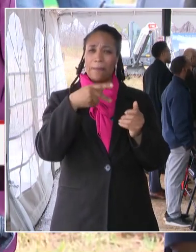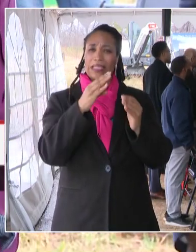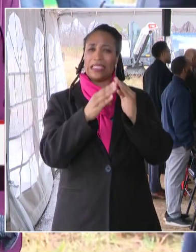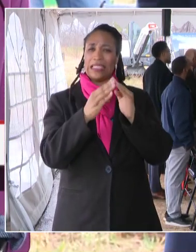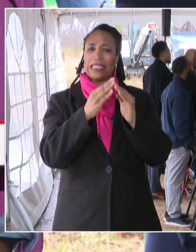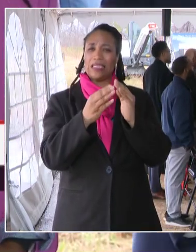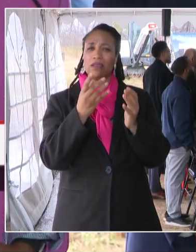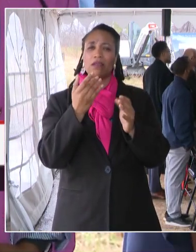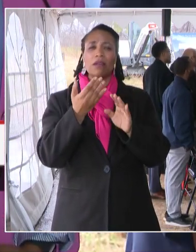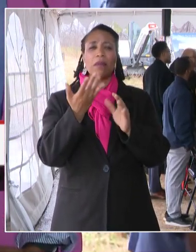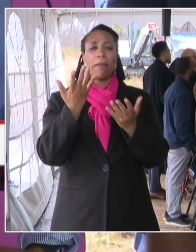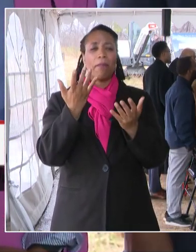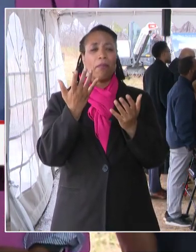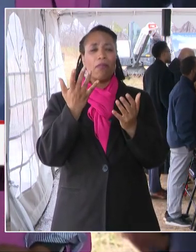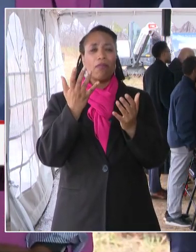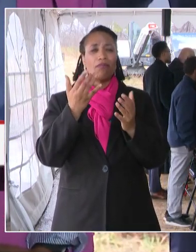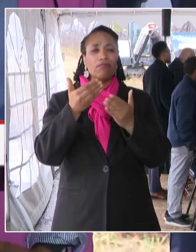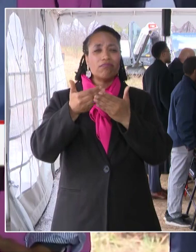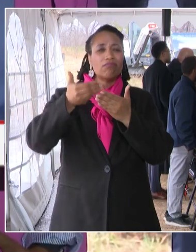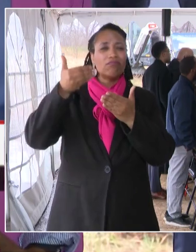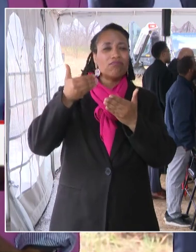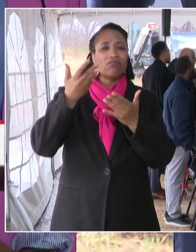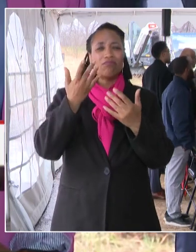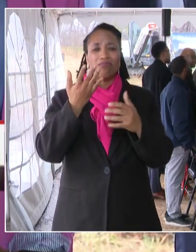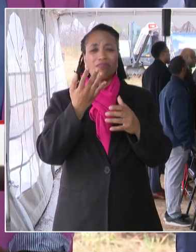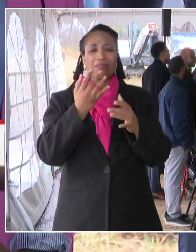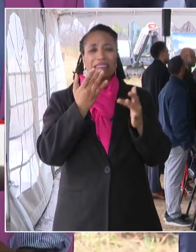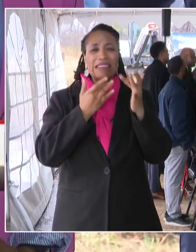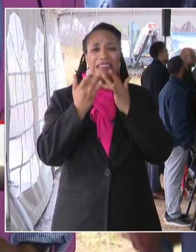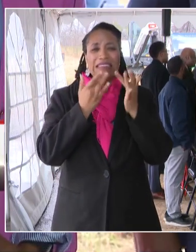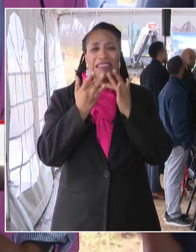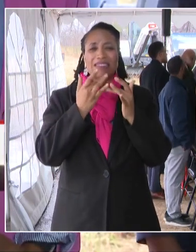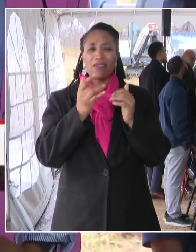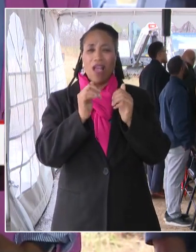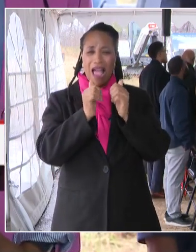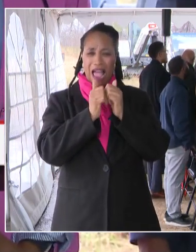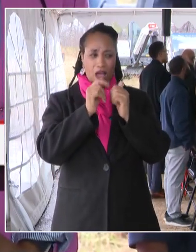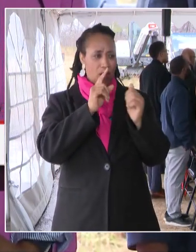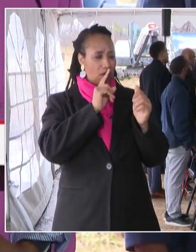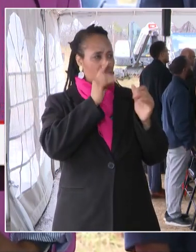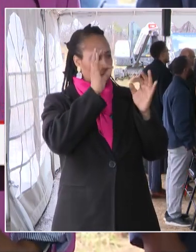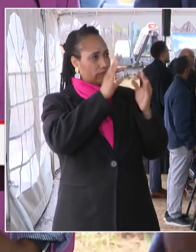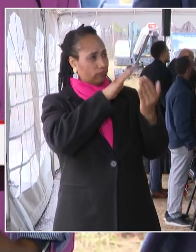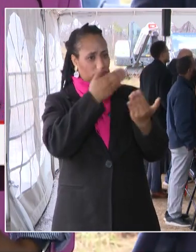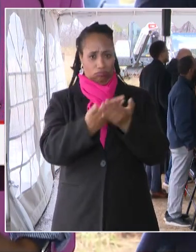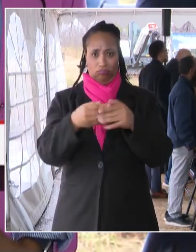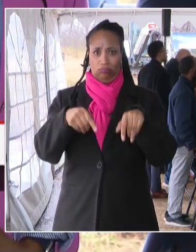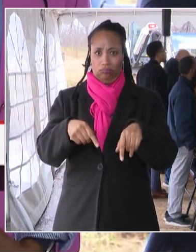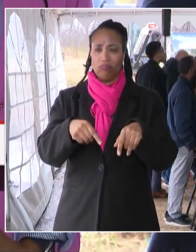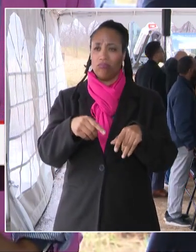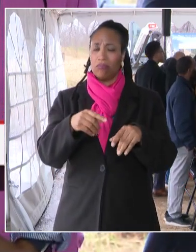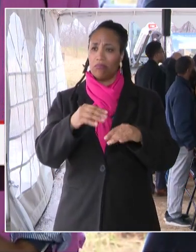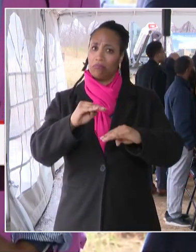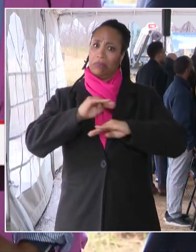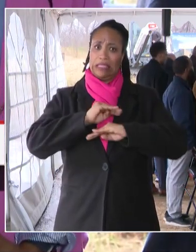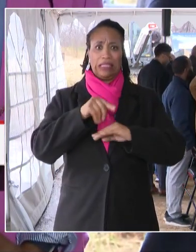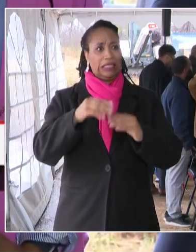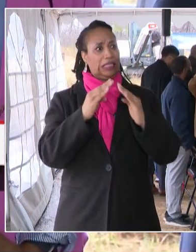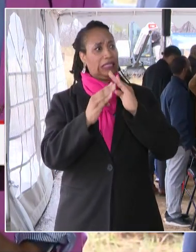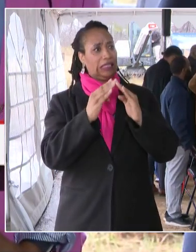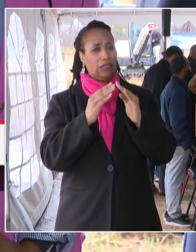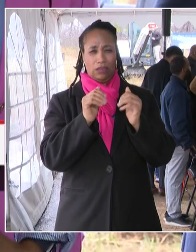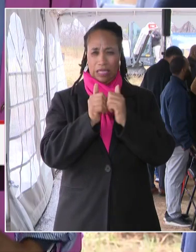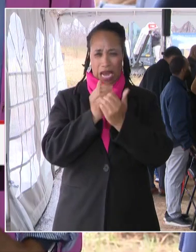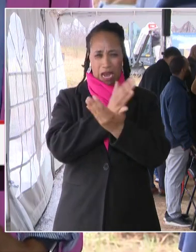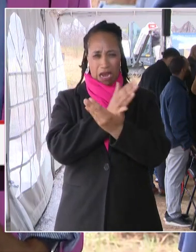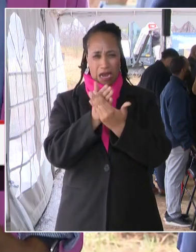about how this fulfills a need that has been there in the city. Well, someone else will tell me how many people we have